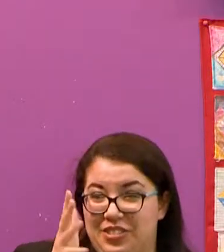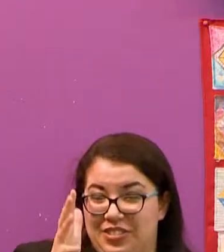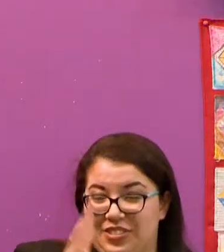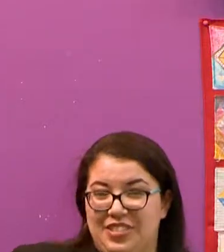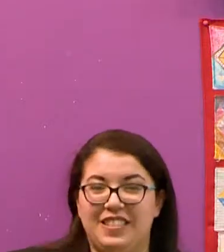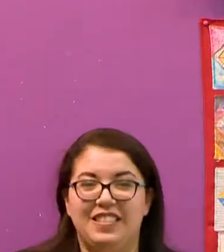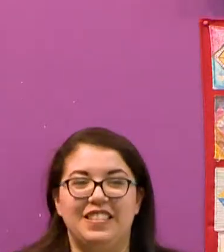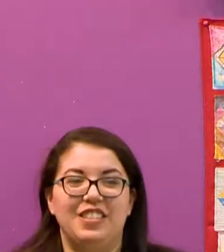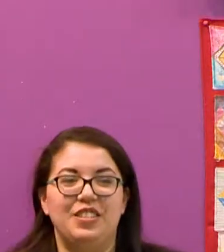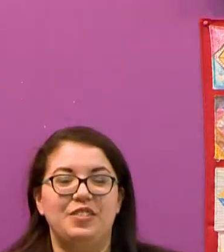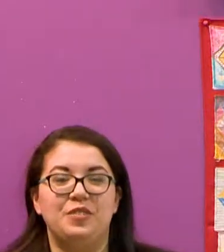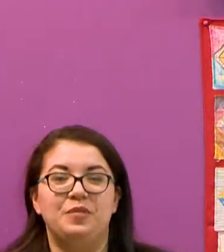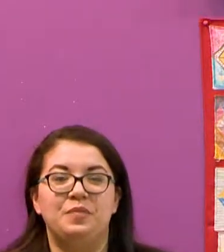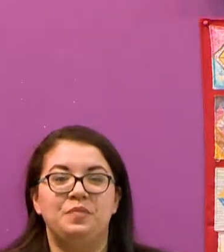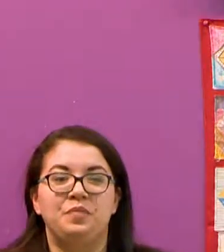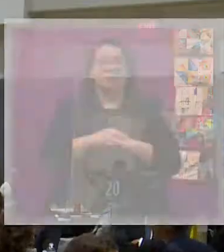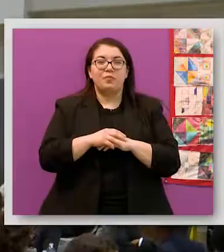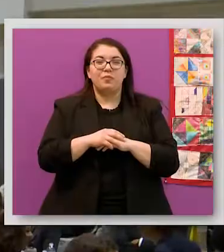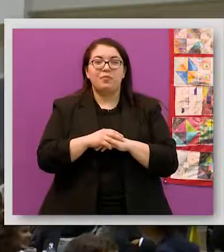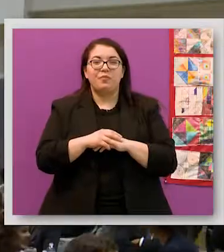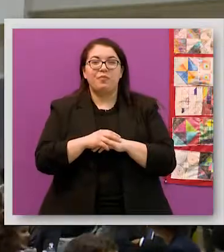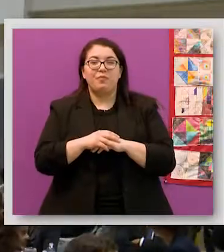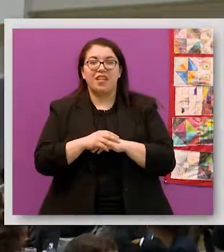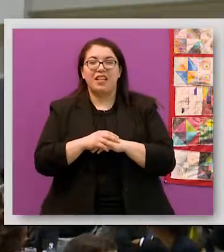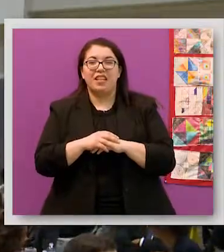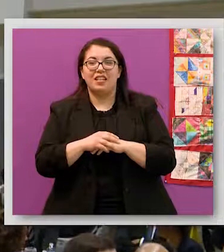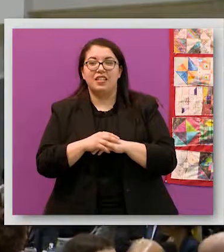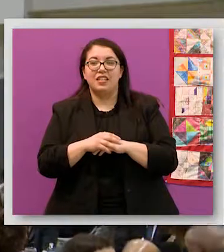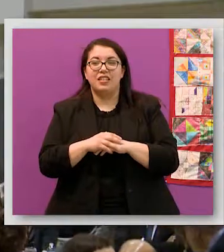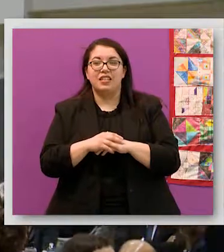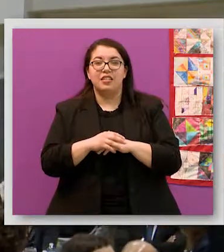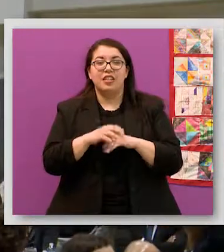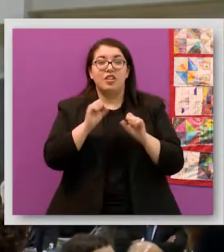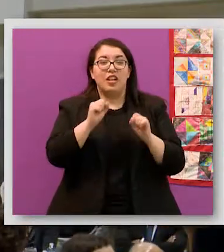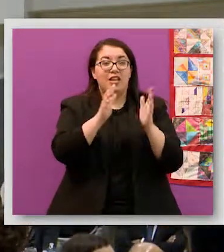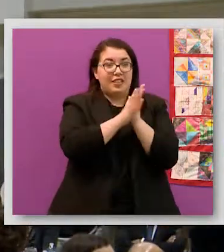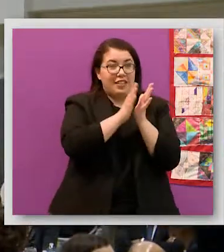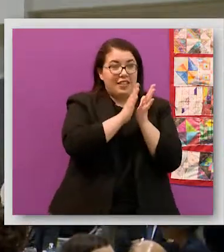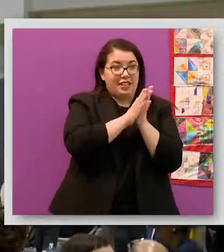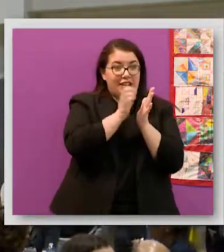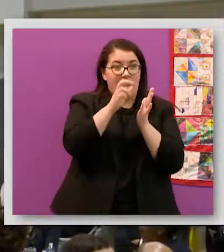All right. So everybody knows it's a sign of applause or by voice.